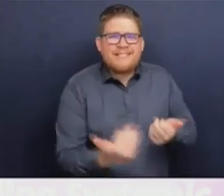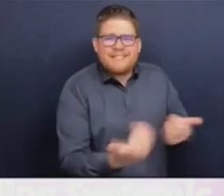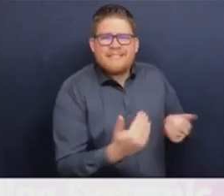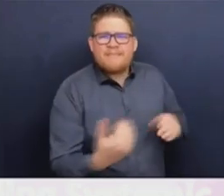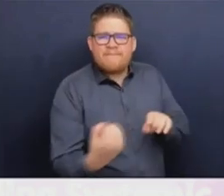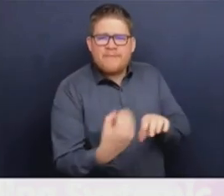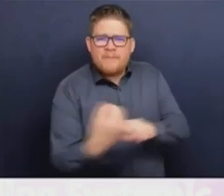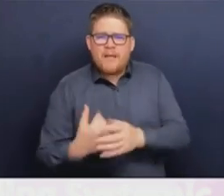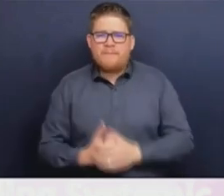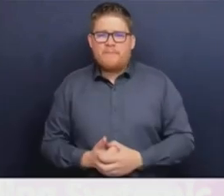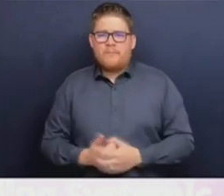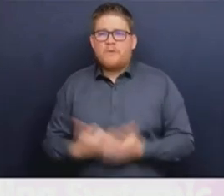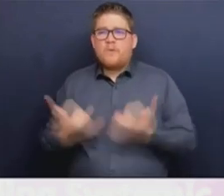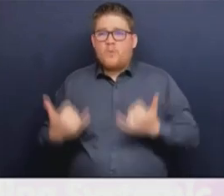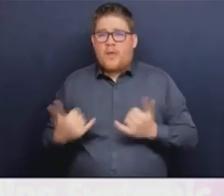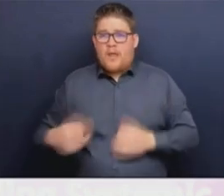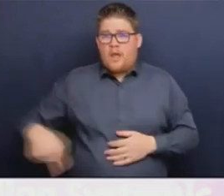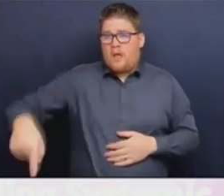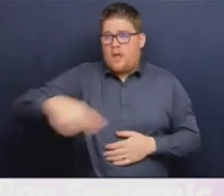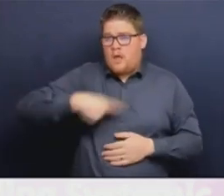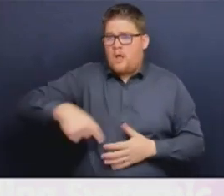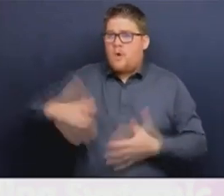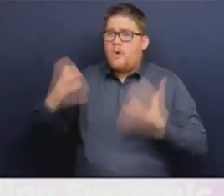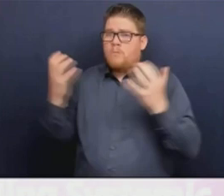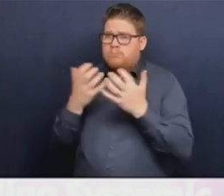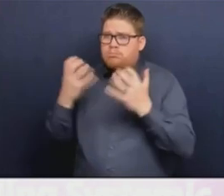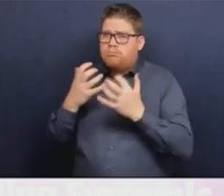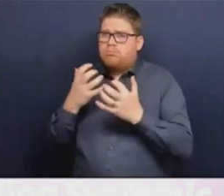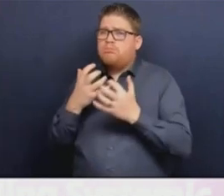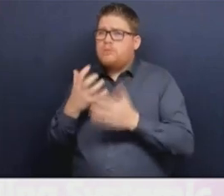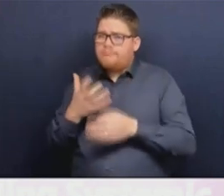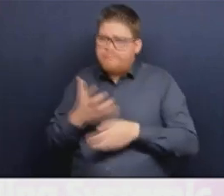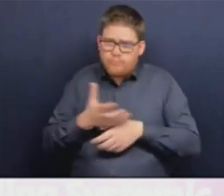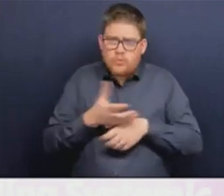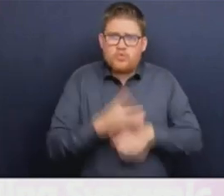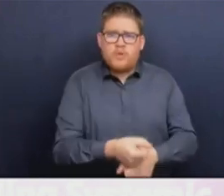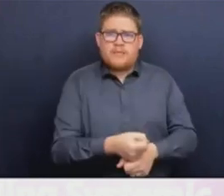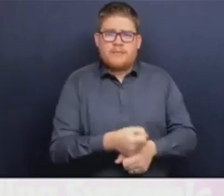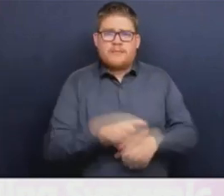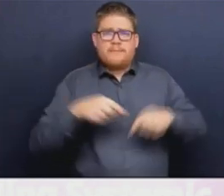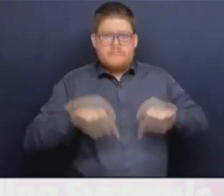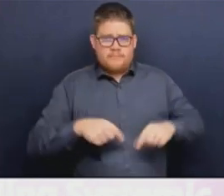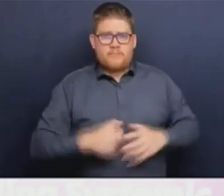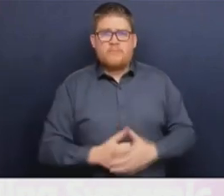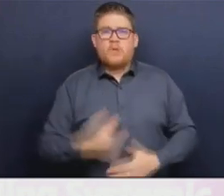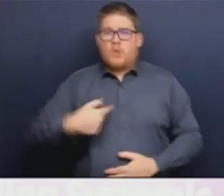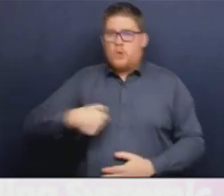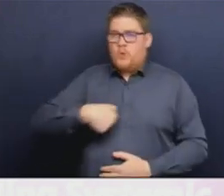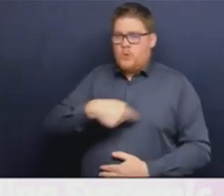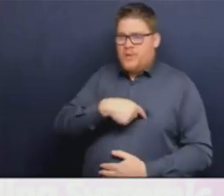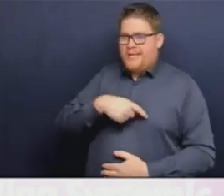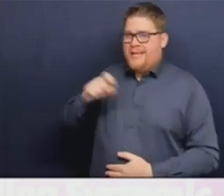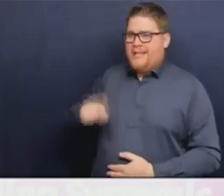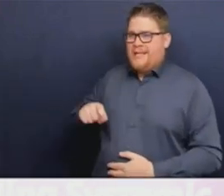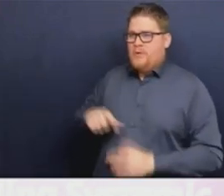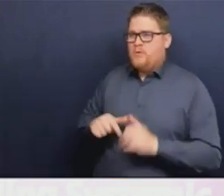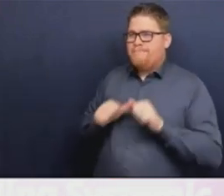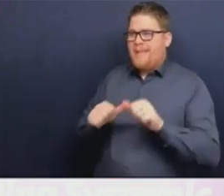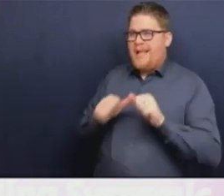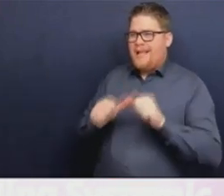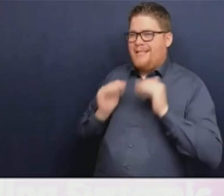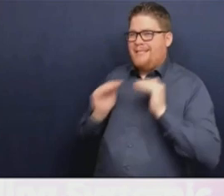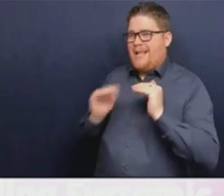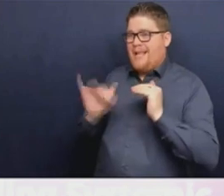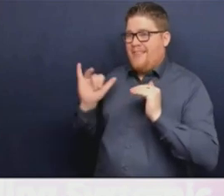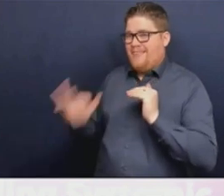We now, after introduction and then implementation, have to maintain that level of confidence by being transparent, by being